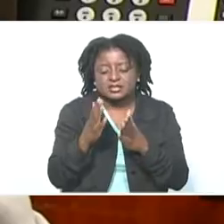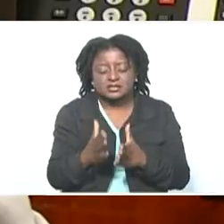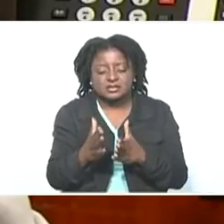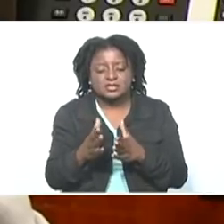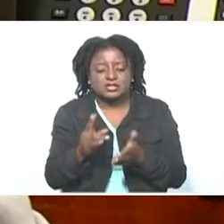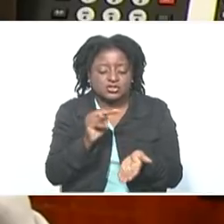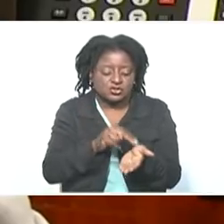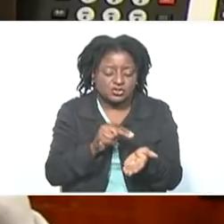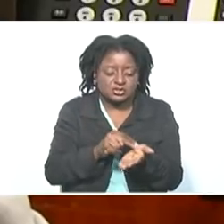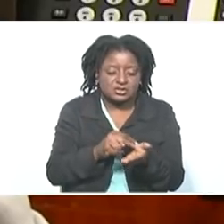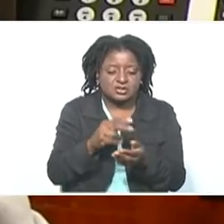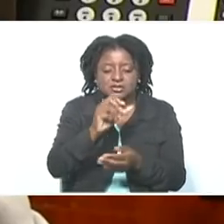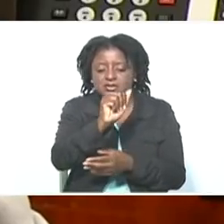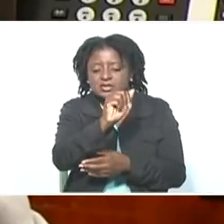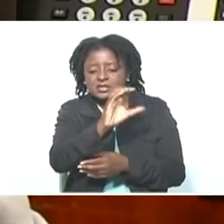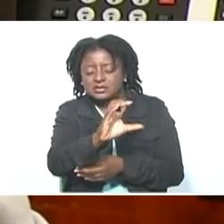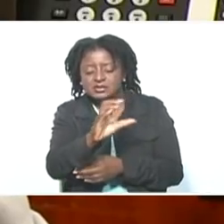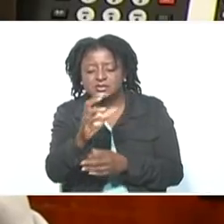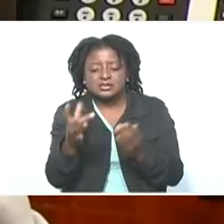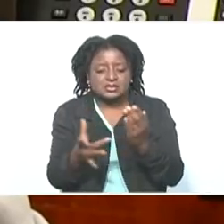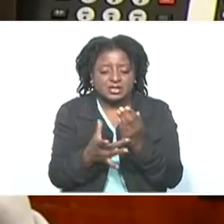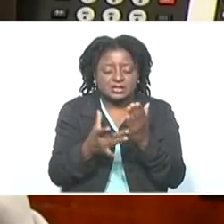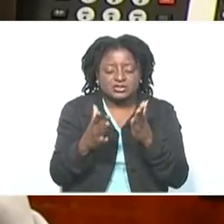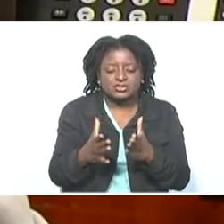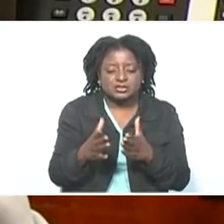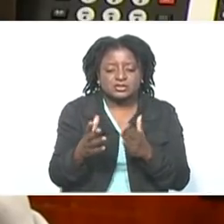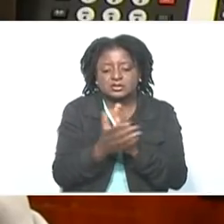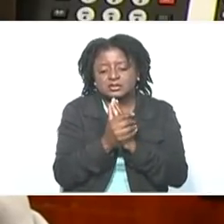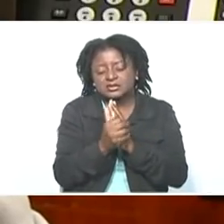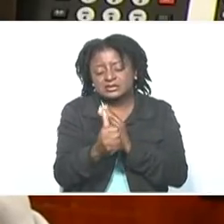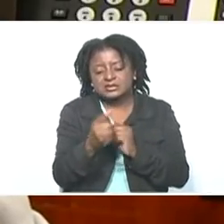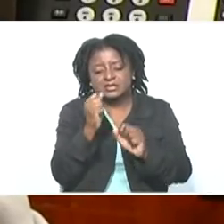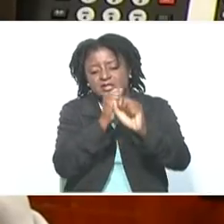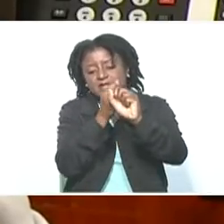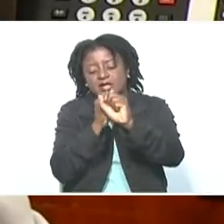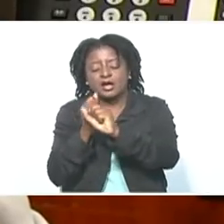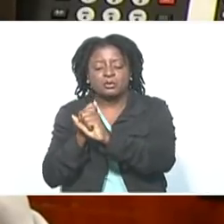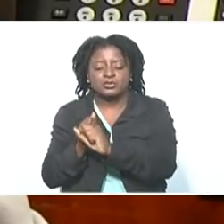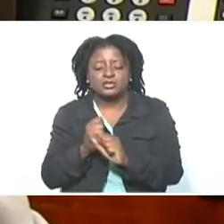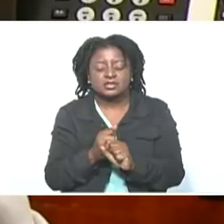air conditioning technicians, for skilled carpenters.